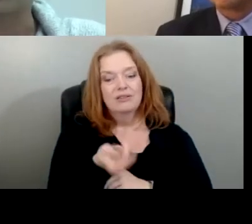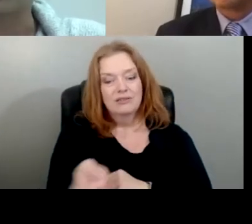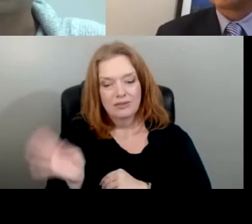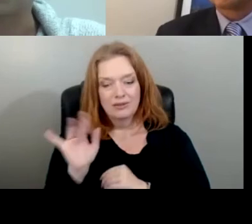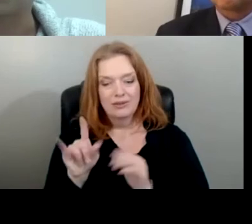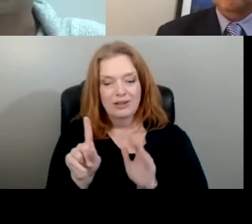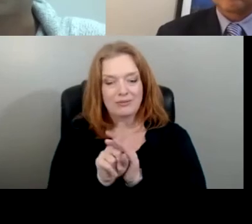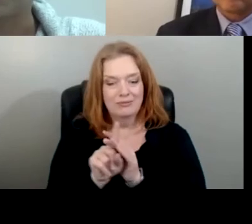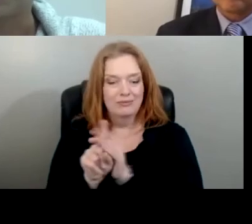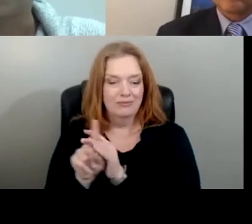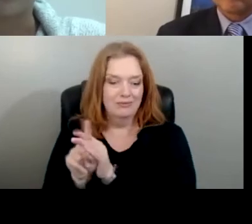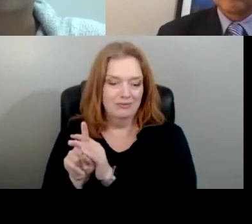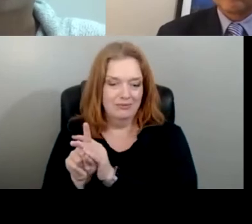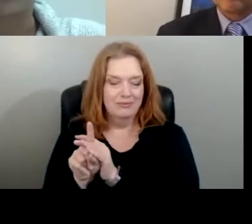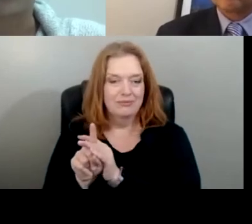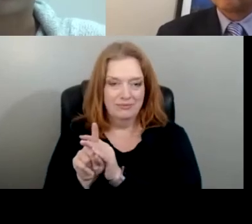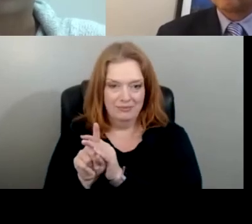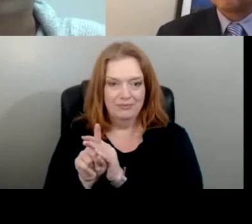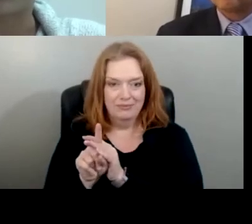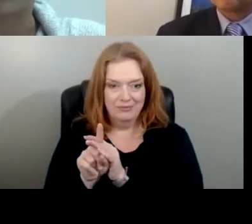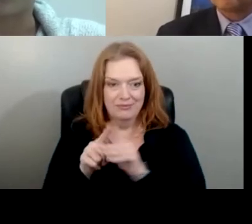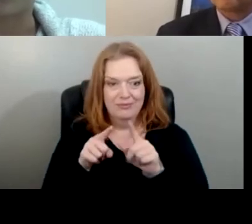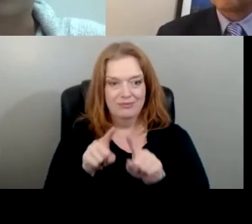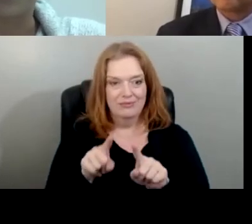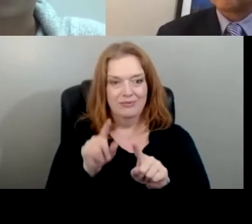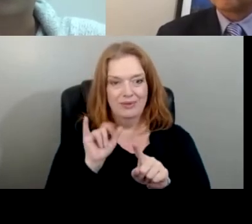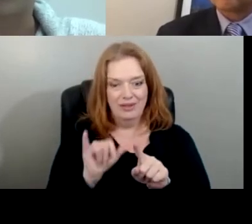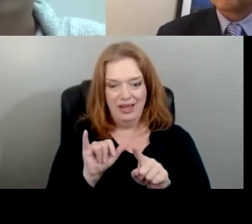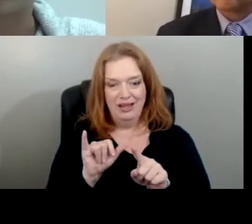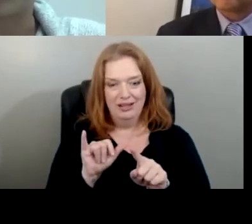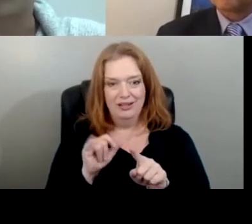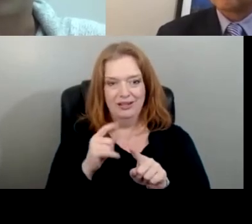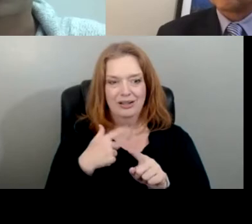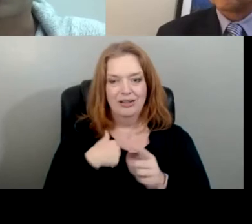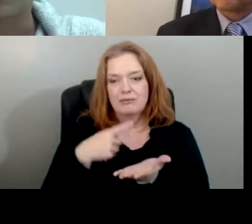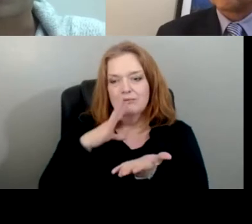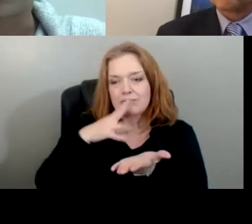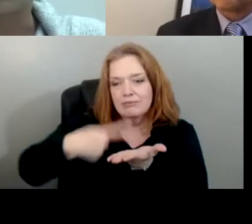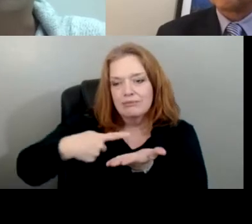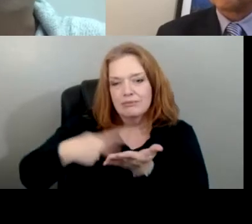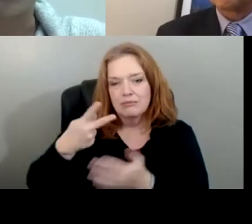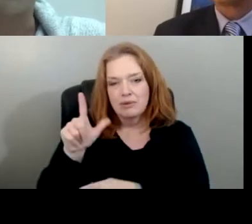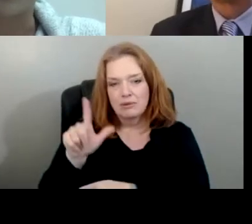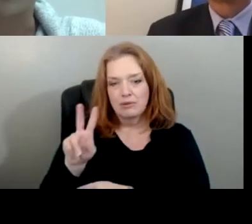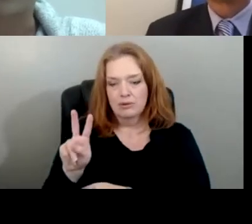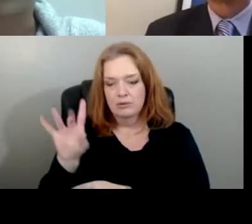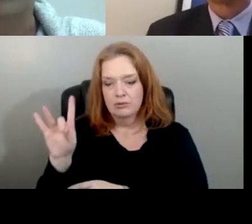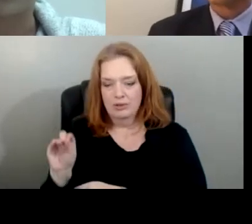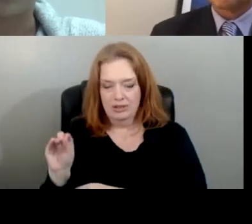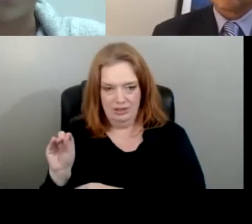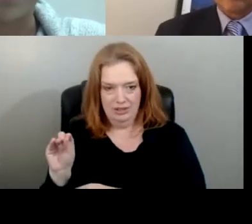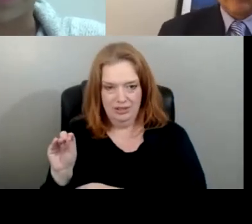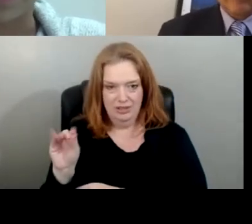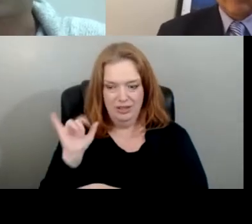came out while we were picking apart both Public Law 280, the history of it, and